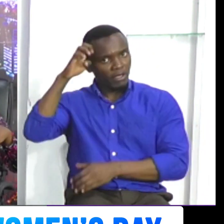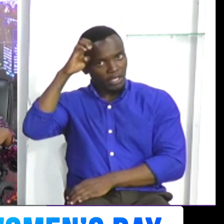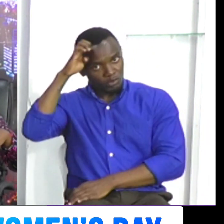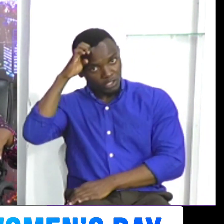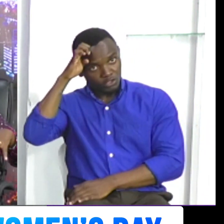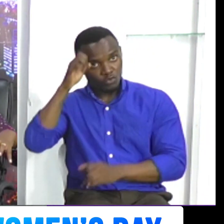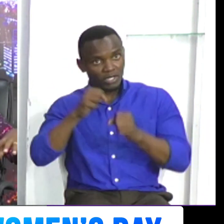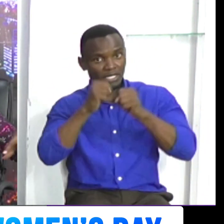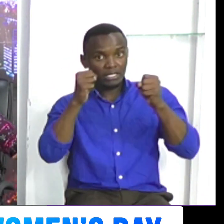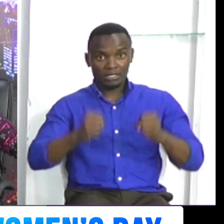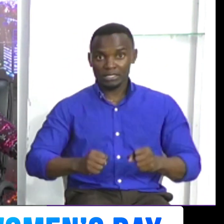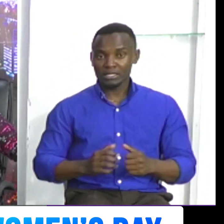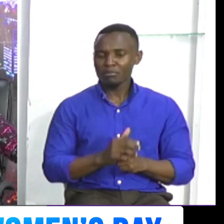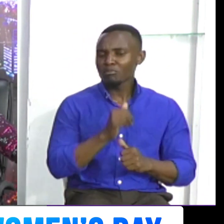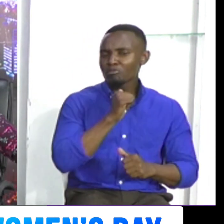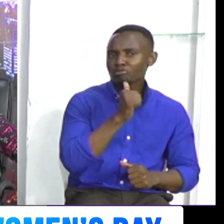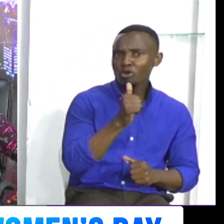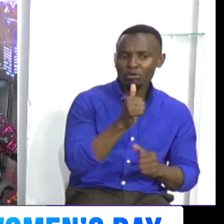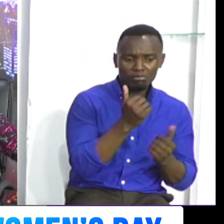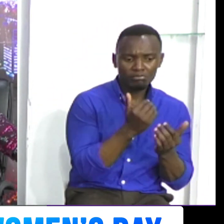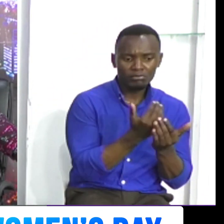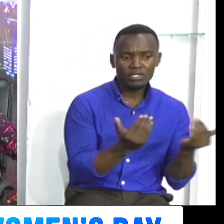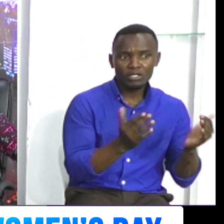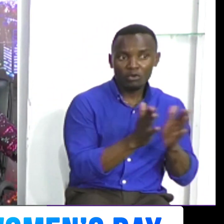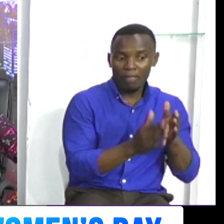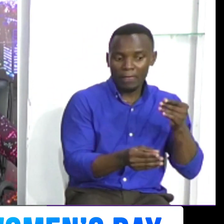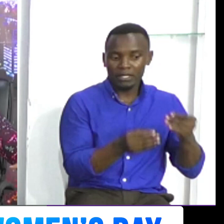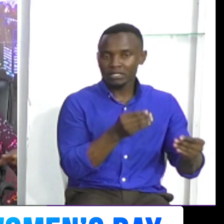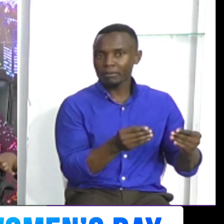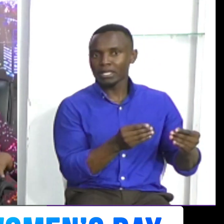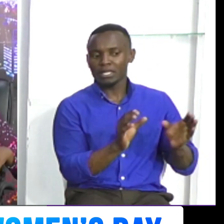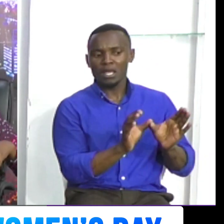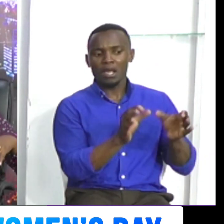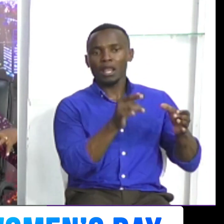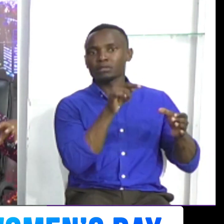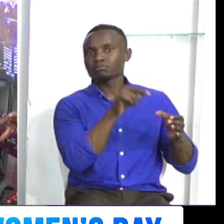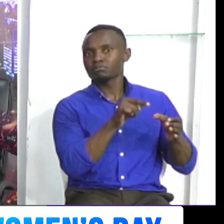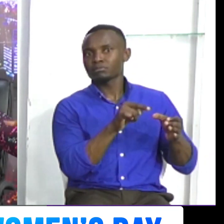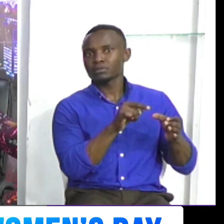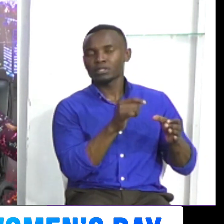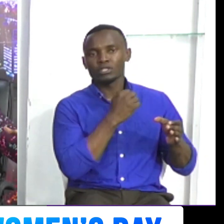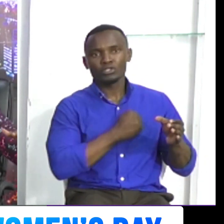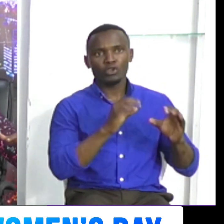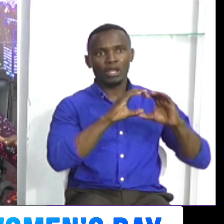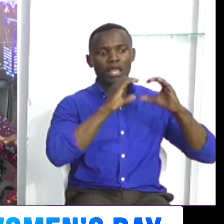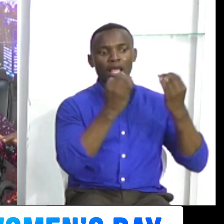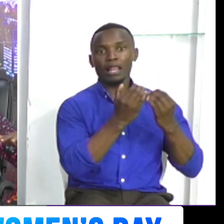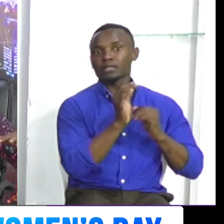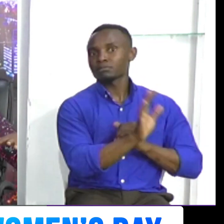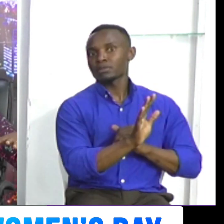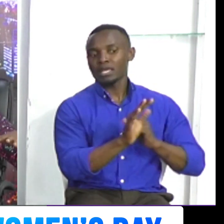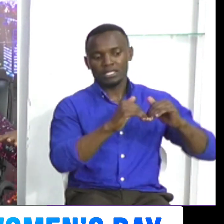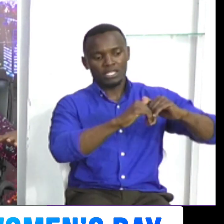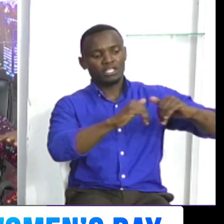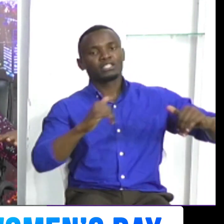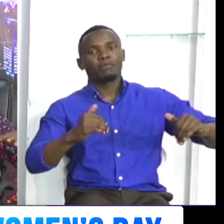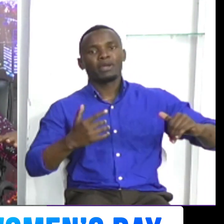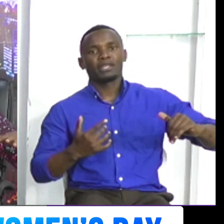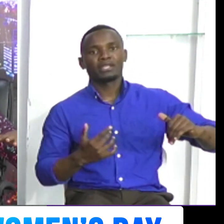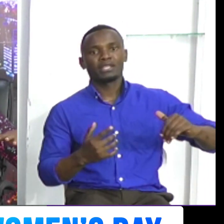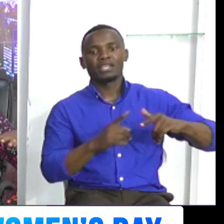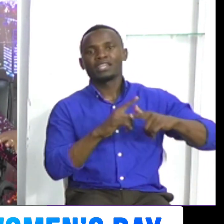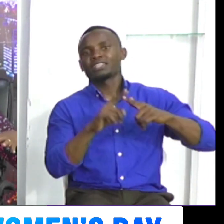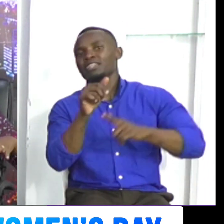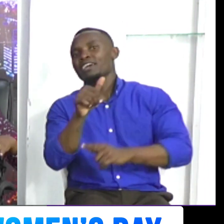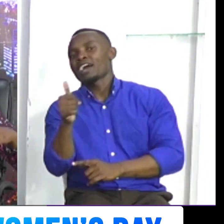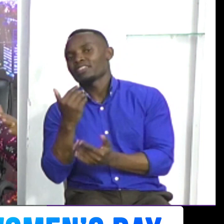children with disability have a separate class, or so the other children school in